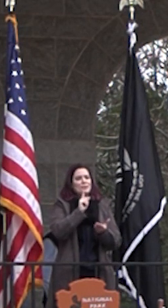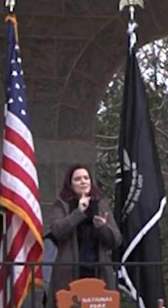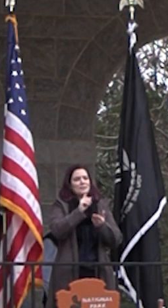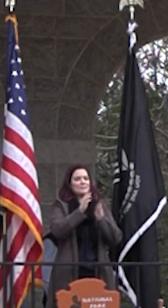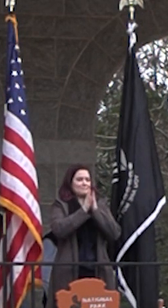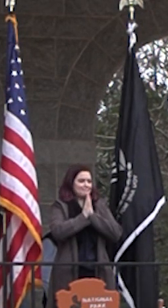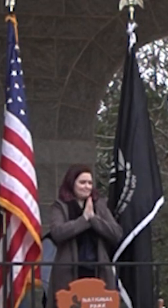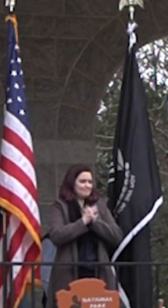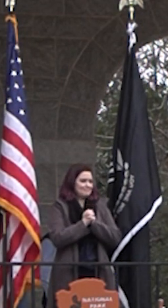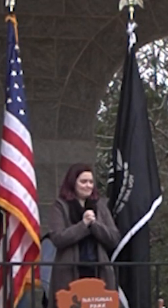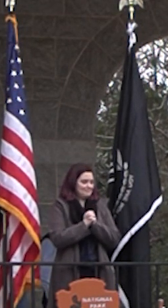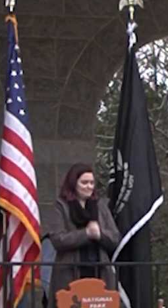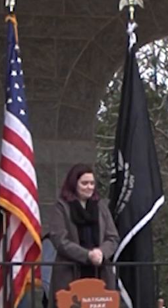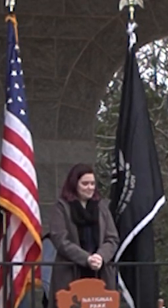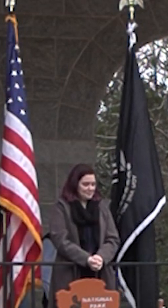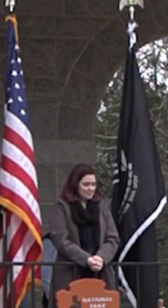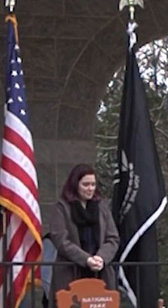invocation.